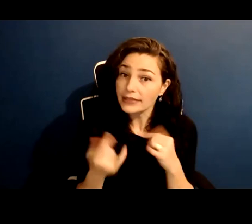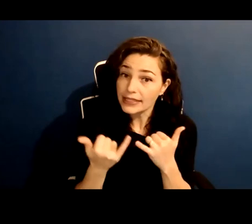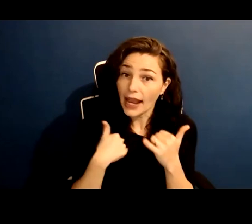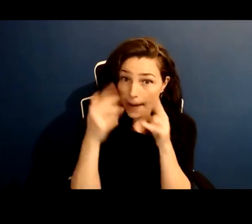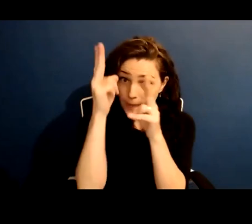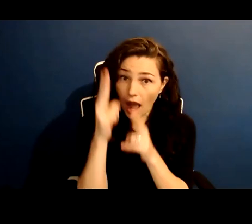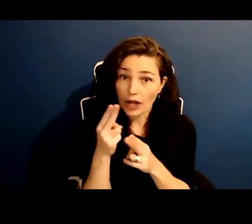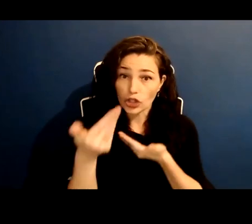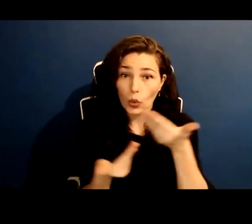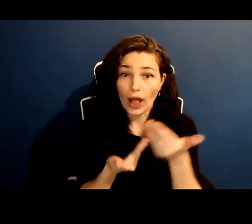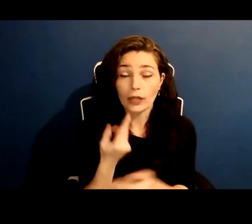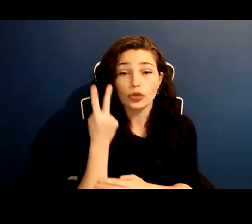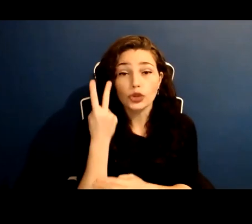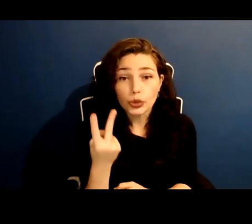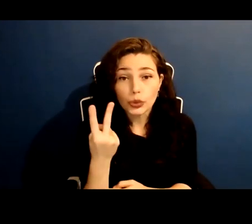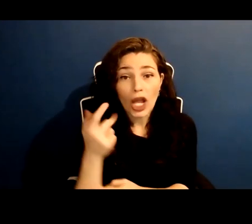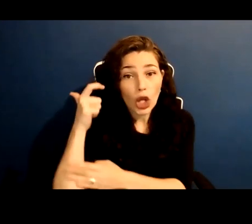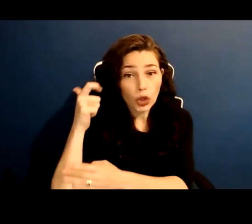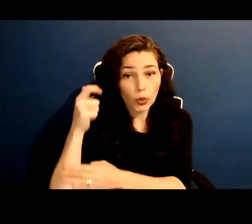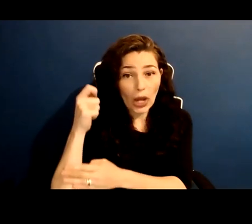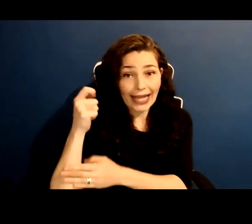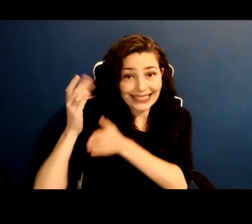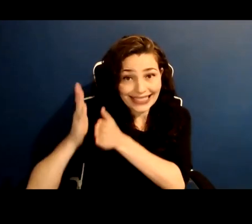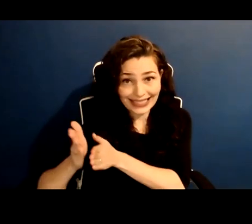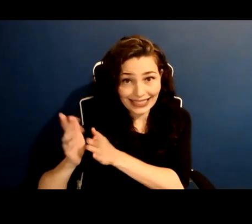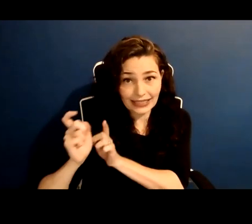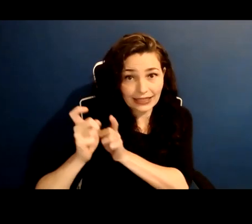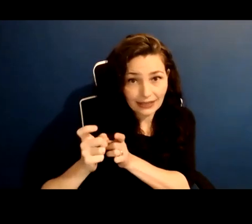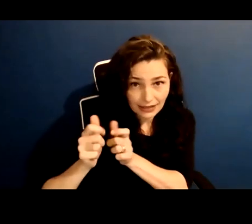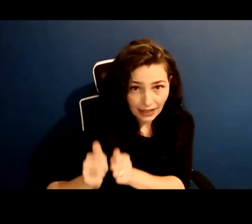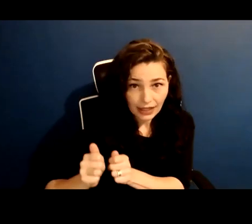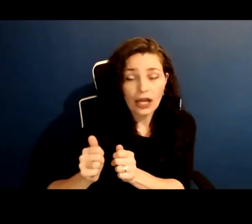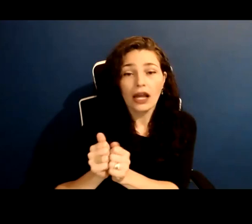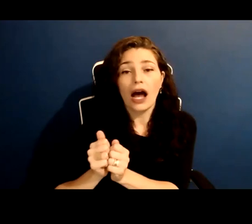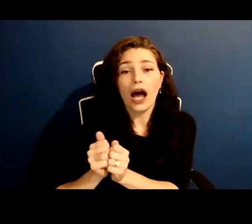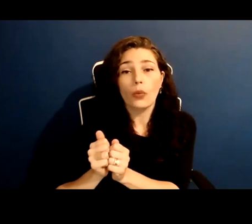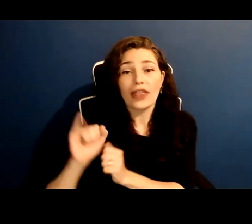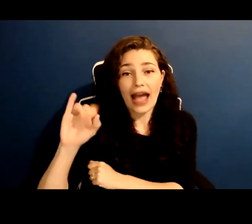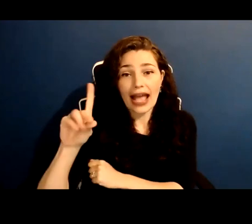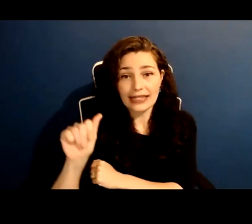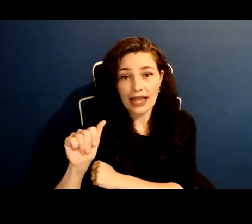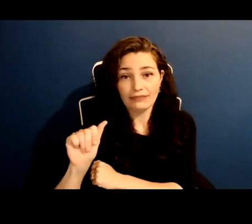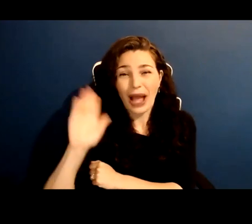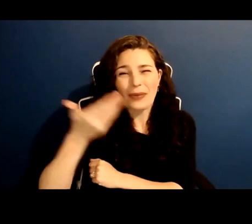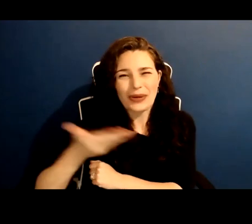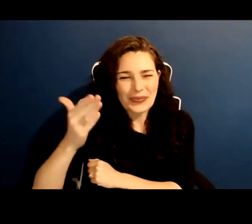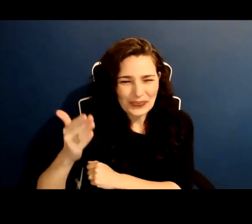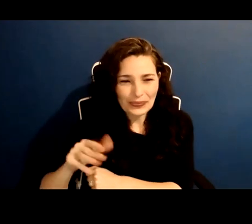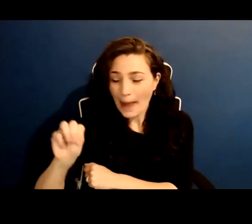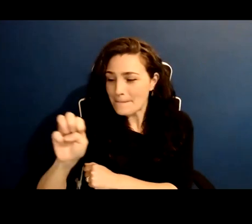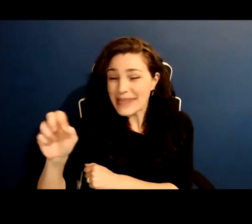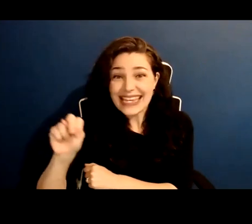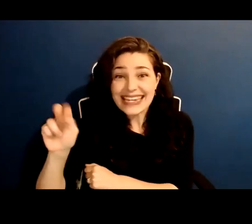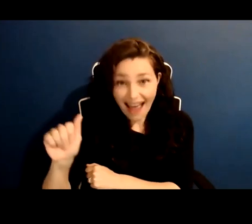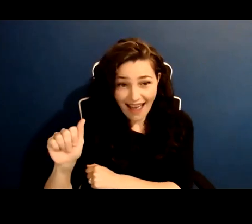two of our grantees with IDA, and let me introduce them. Meena Nanji.